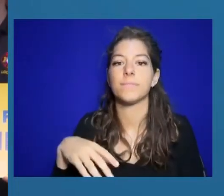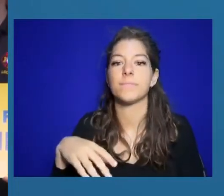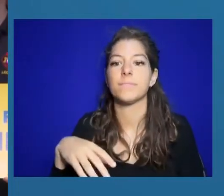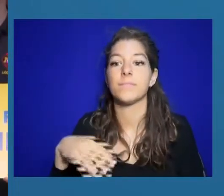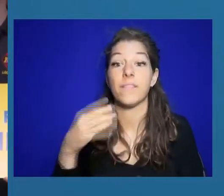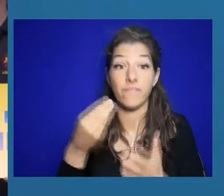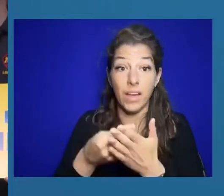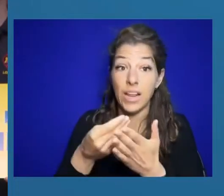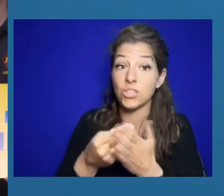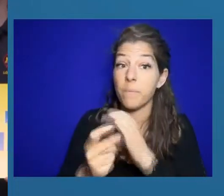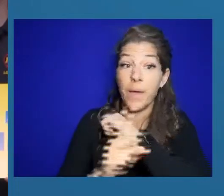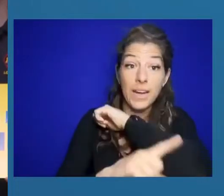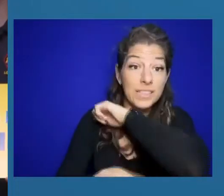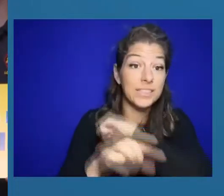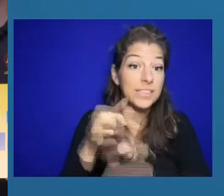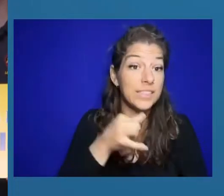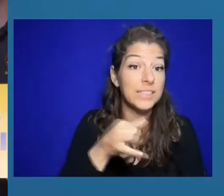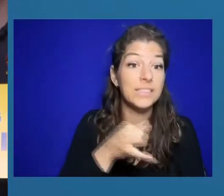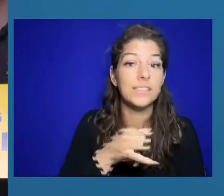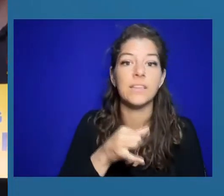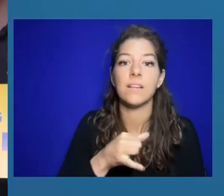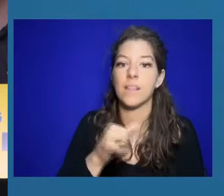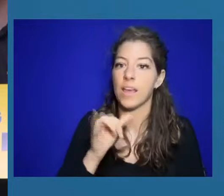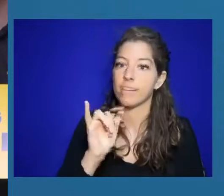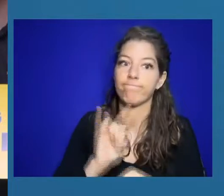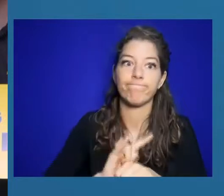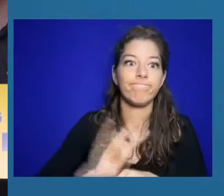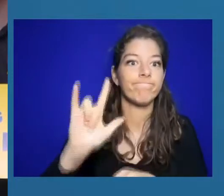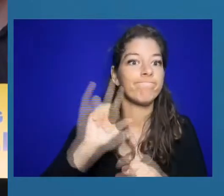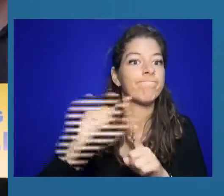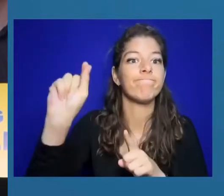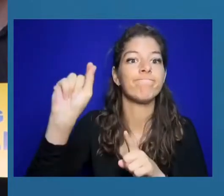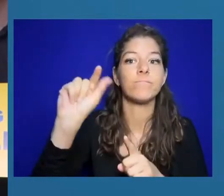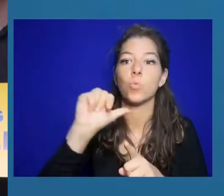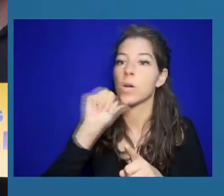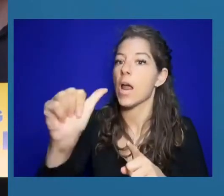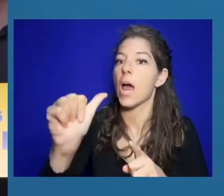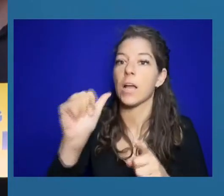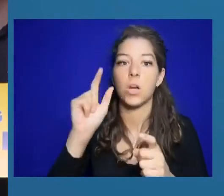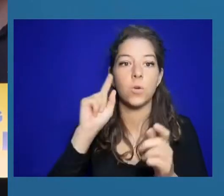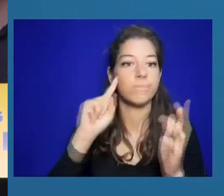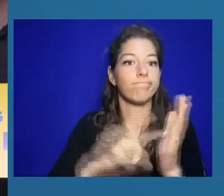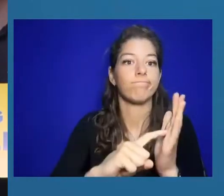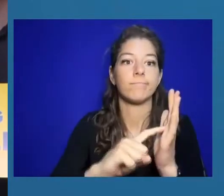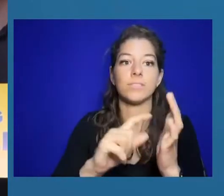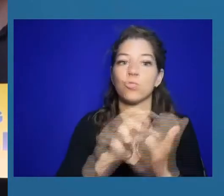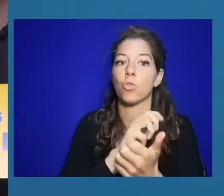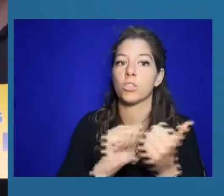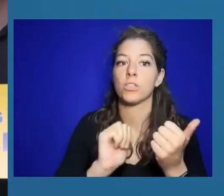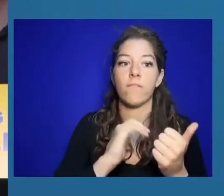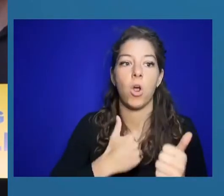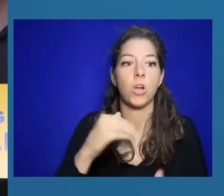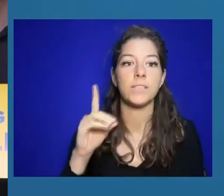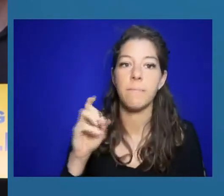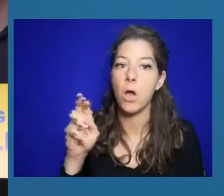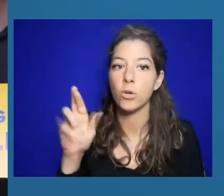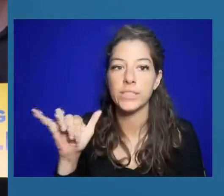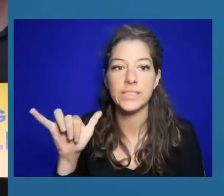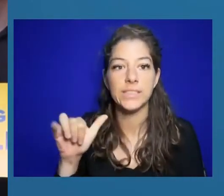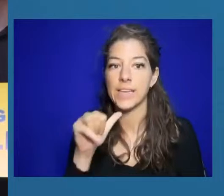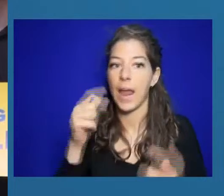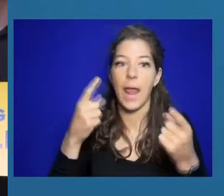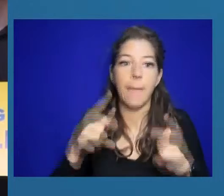financial penalties, and they took off and said, we are not going to be witness to the destruction of our democracy. It is not happening under our